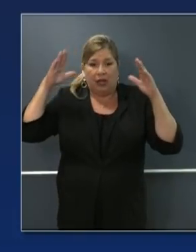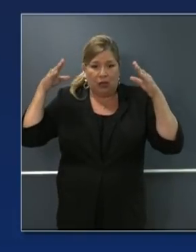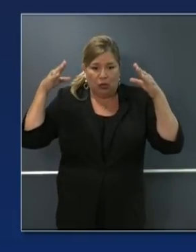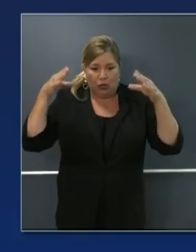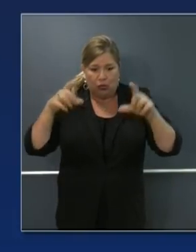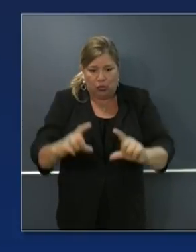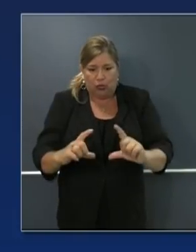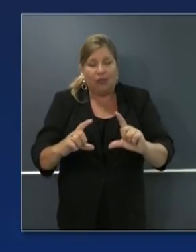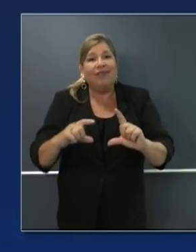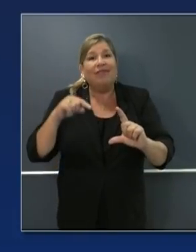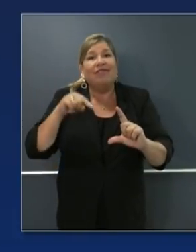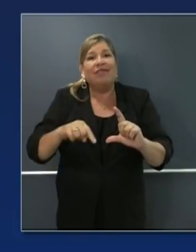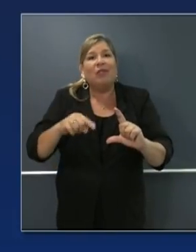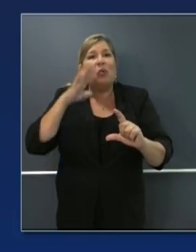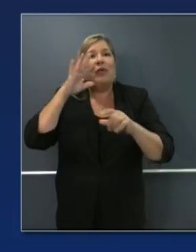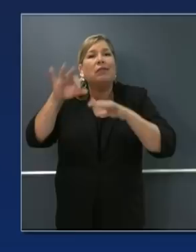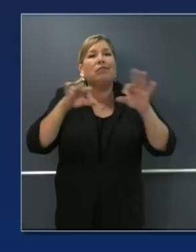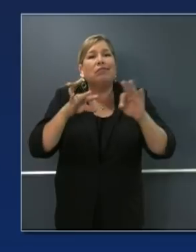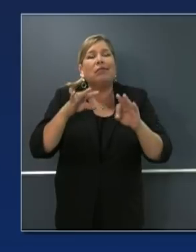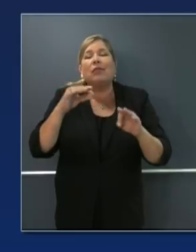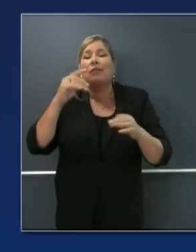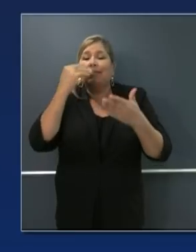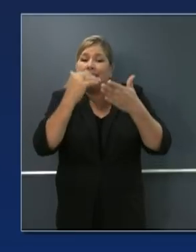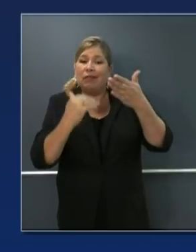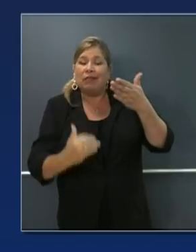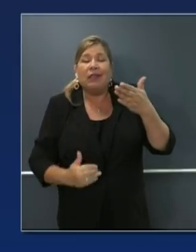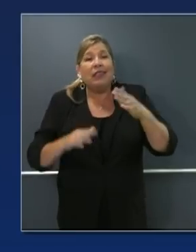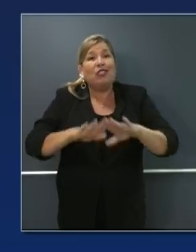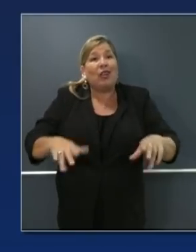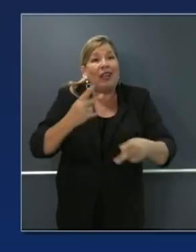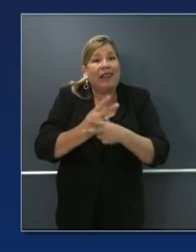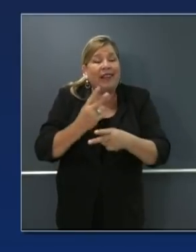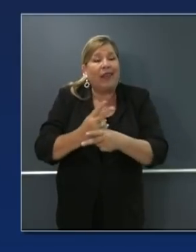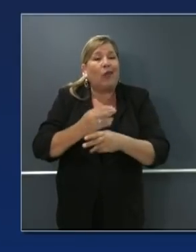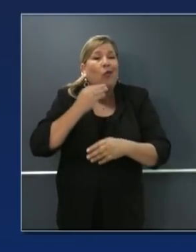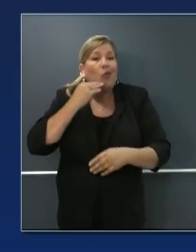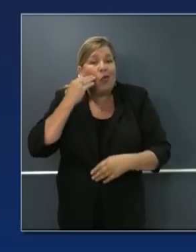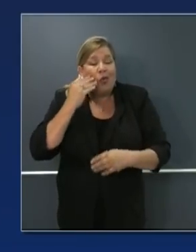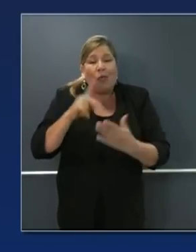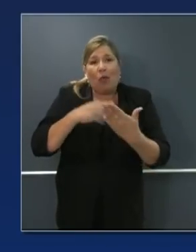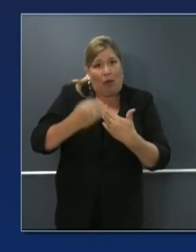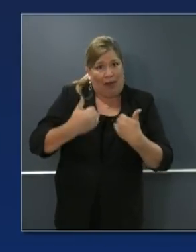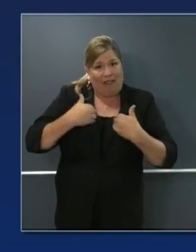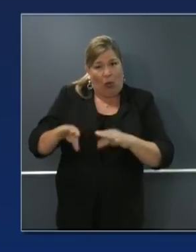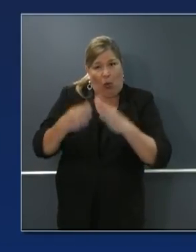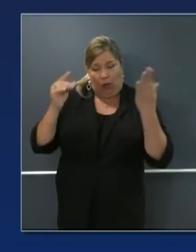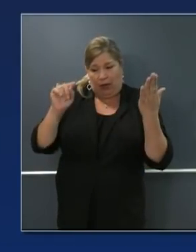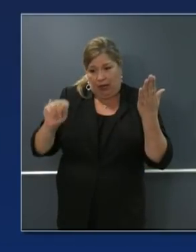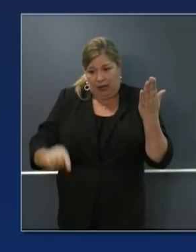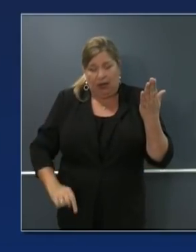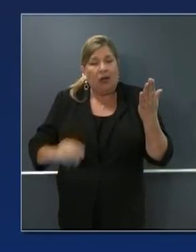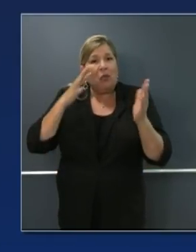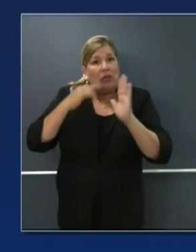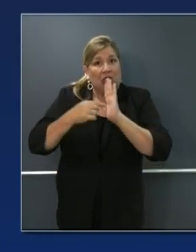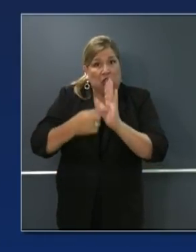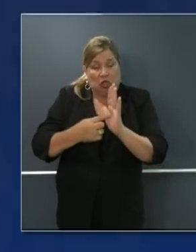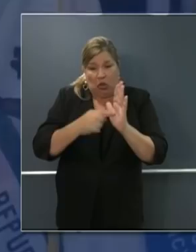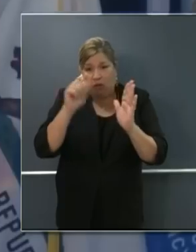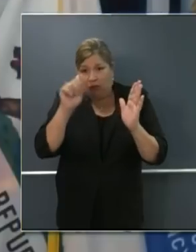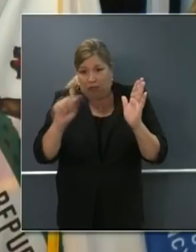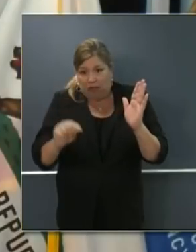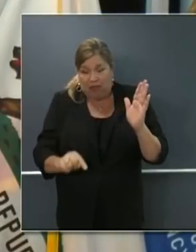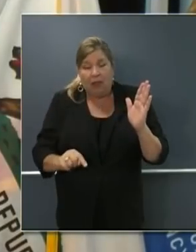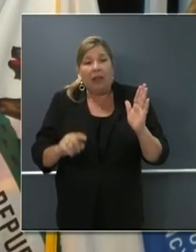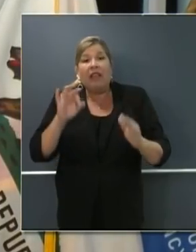of, again, open childcare programs, both family childcare homes and childcare centers across the state in that area. Any of these that are